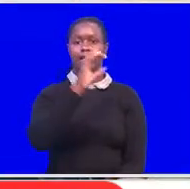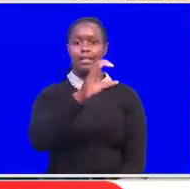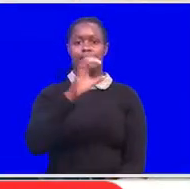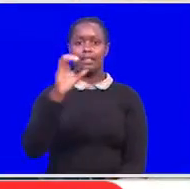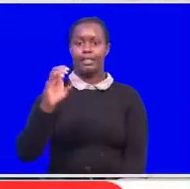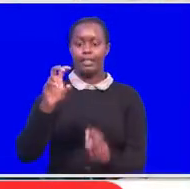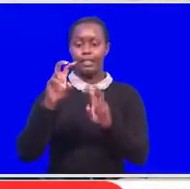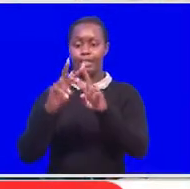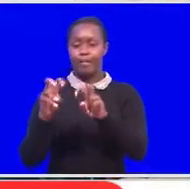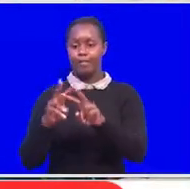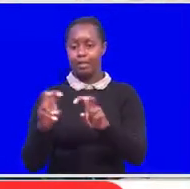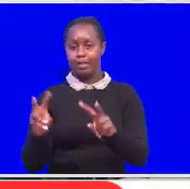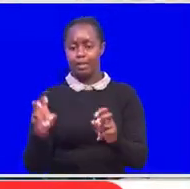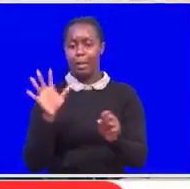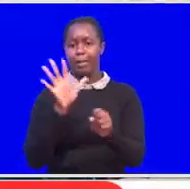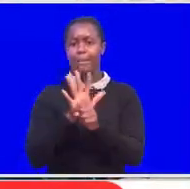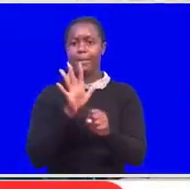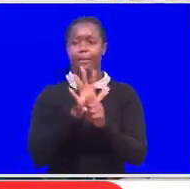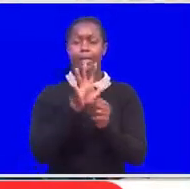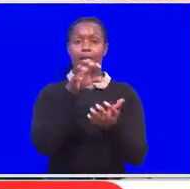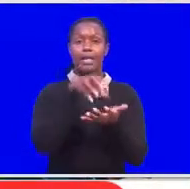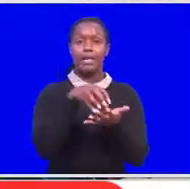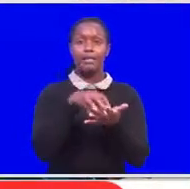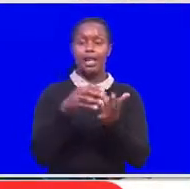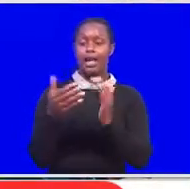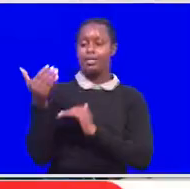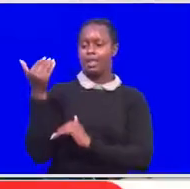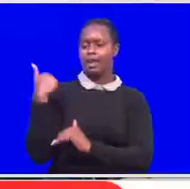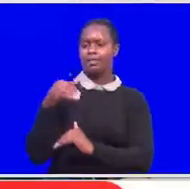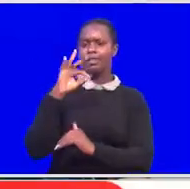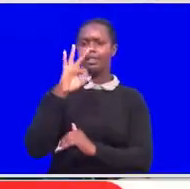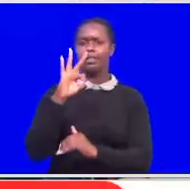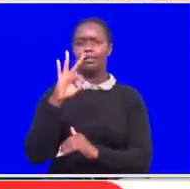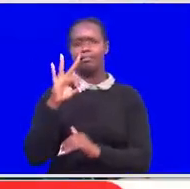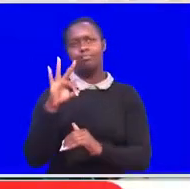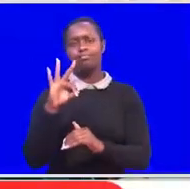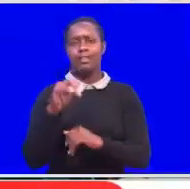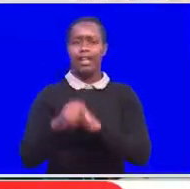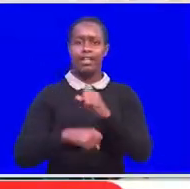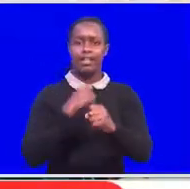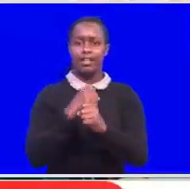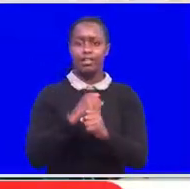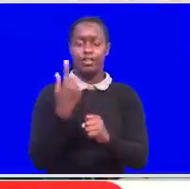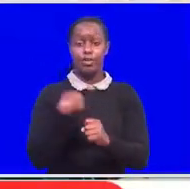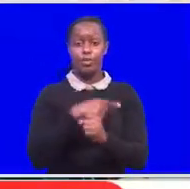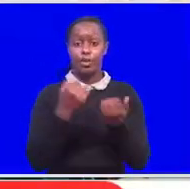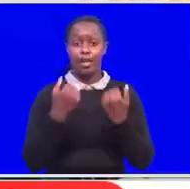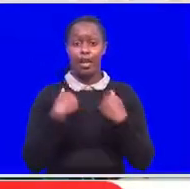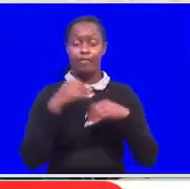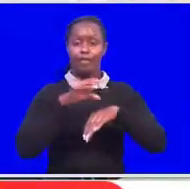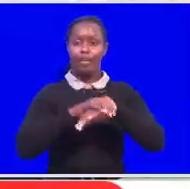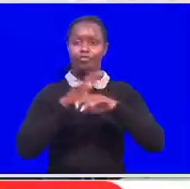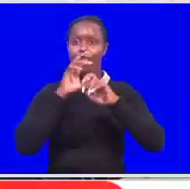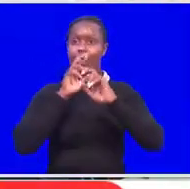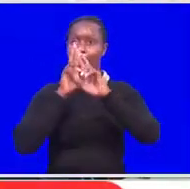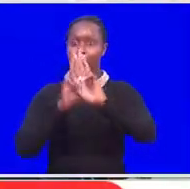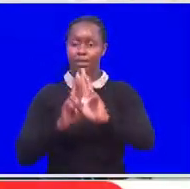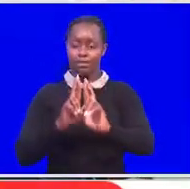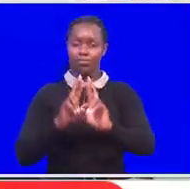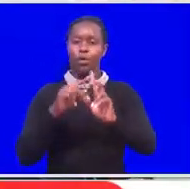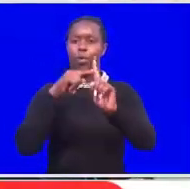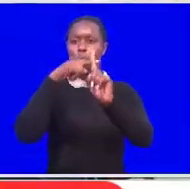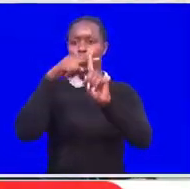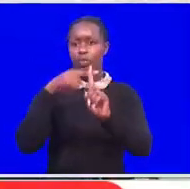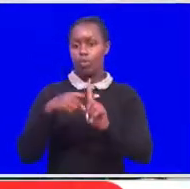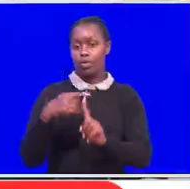In fact, in the last 3 or so years, we have received reports amounting to,